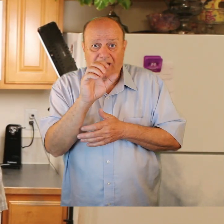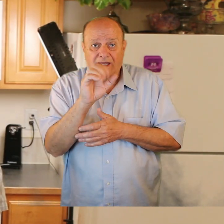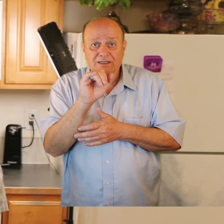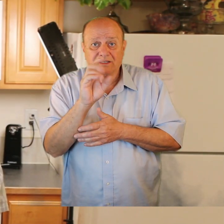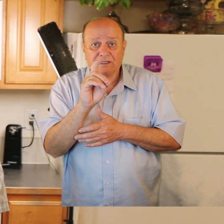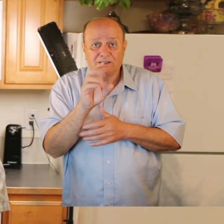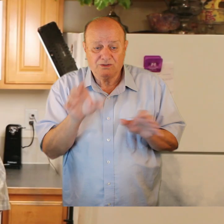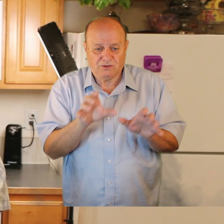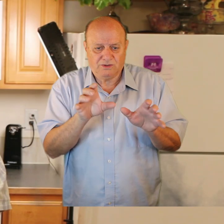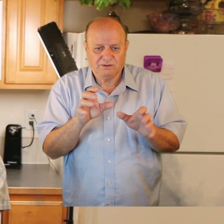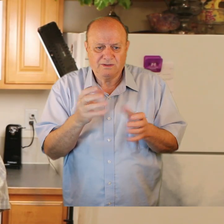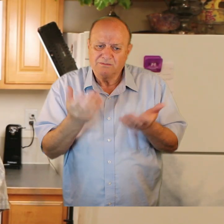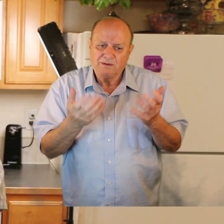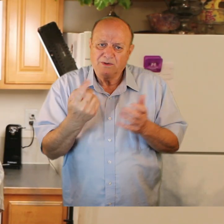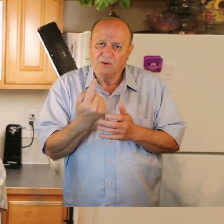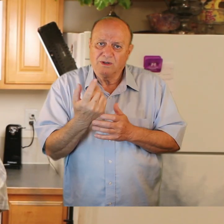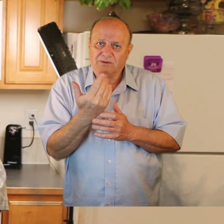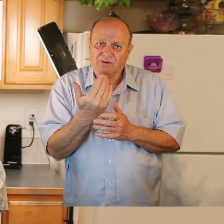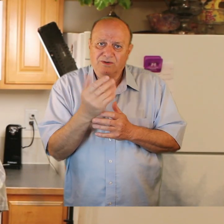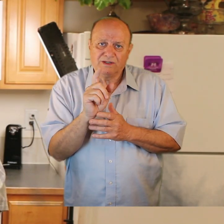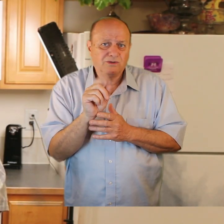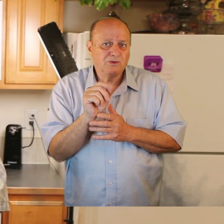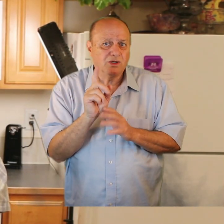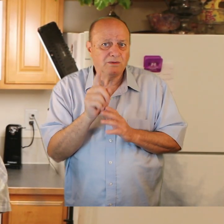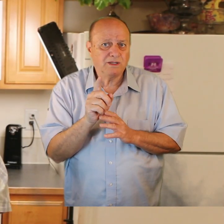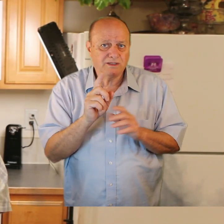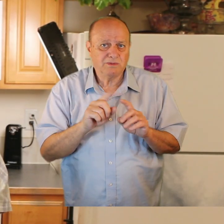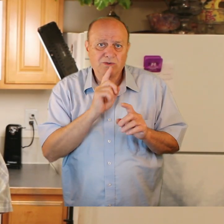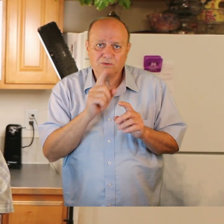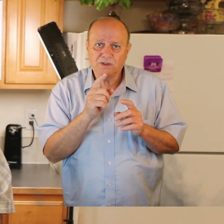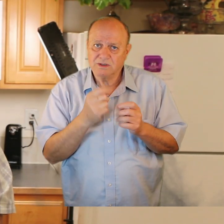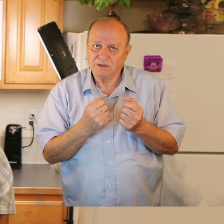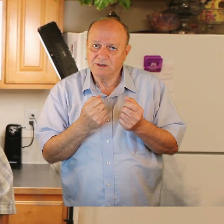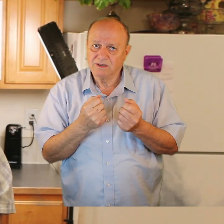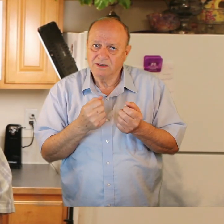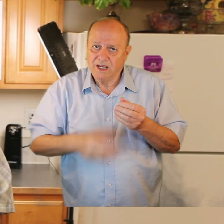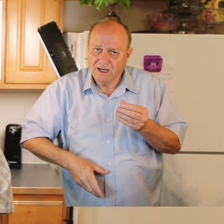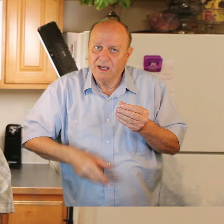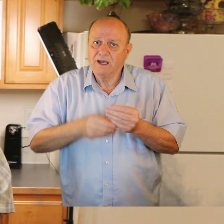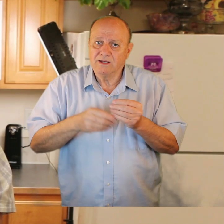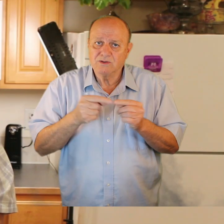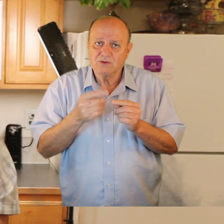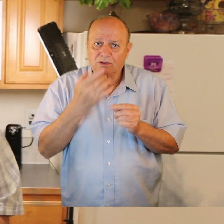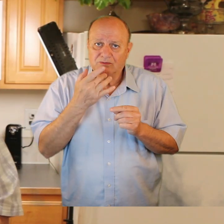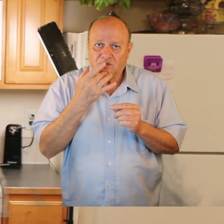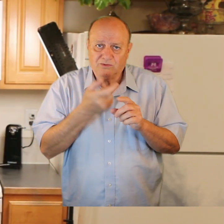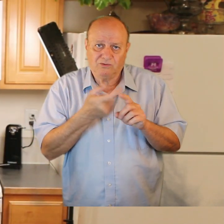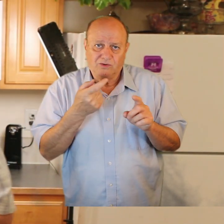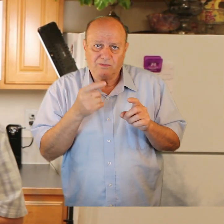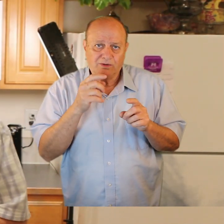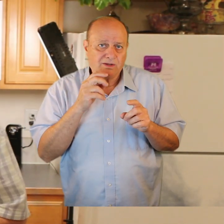15 minutes is all, but it certainly enhances and draws that flavor out of the herb and the dehydrated